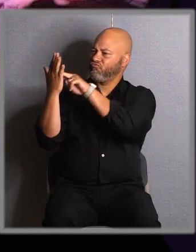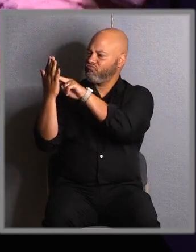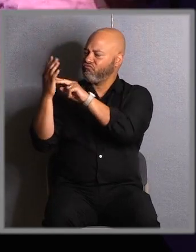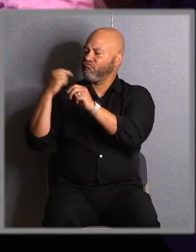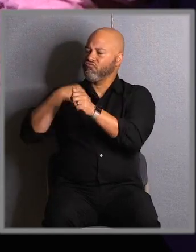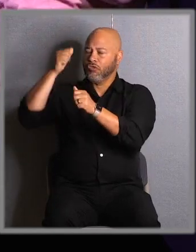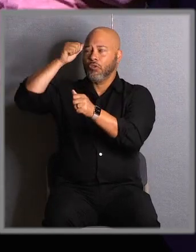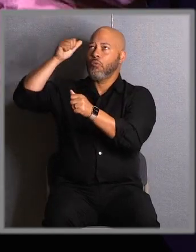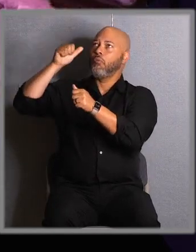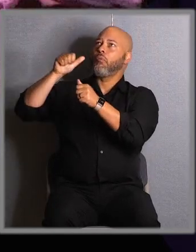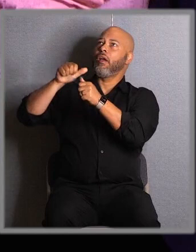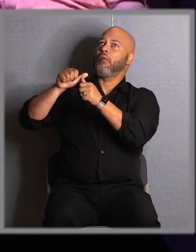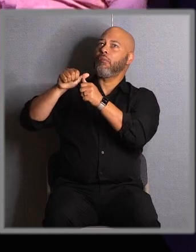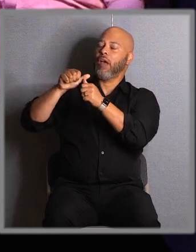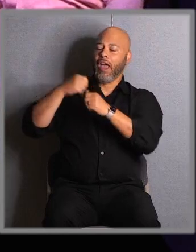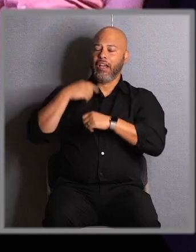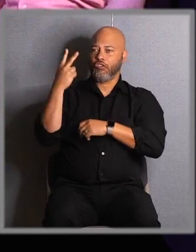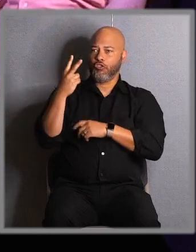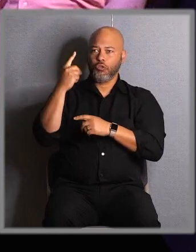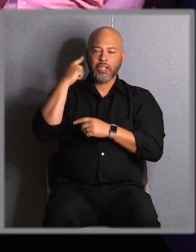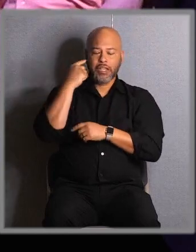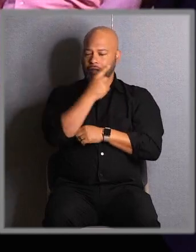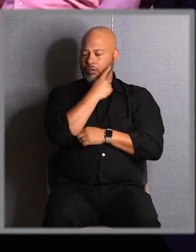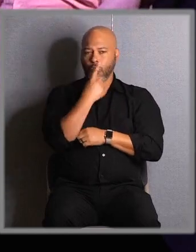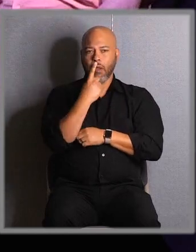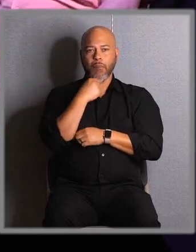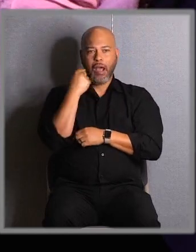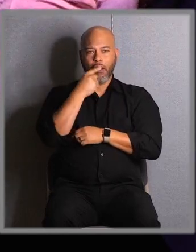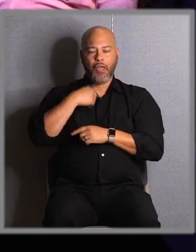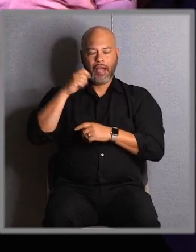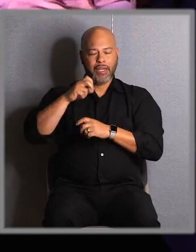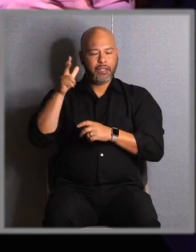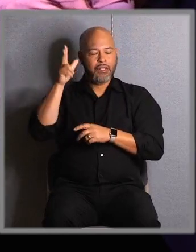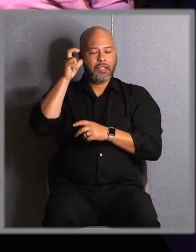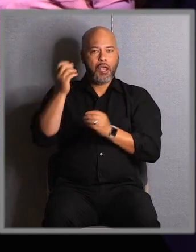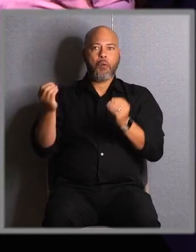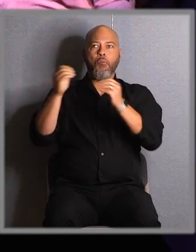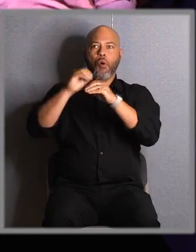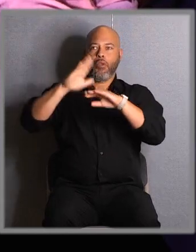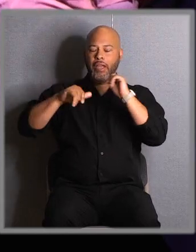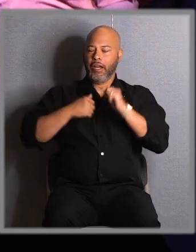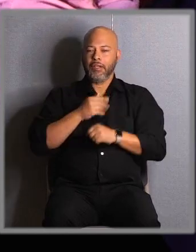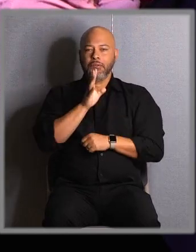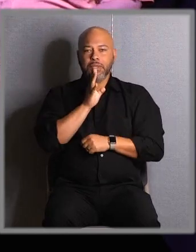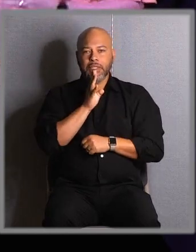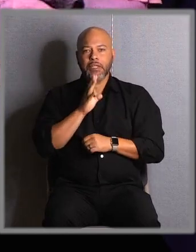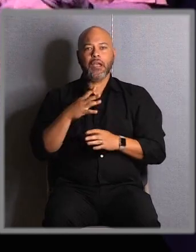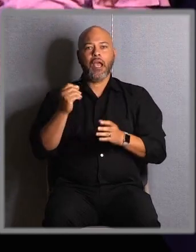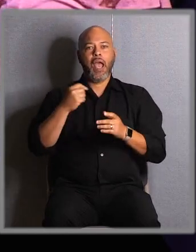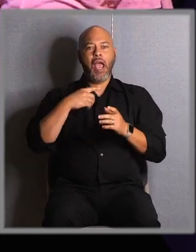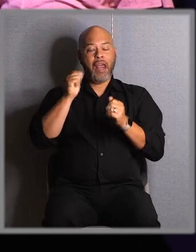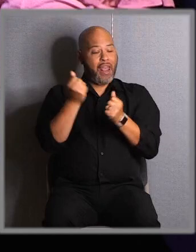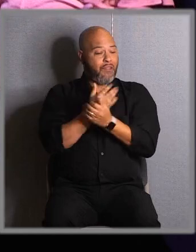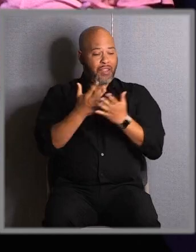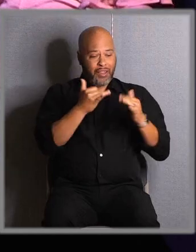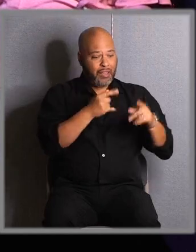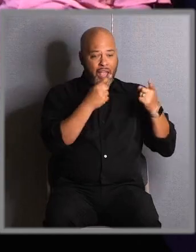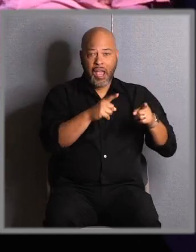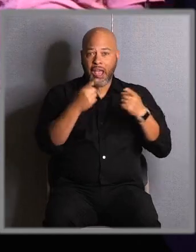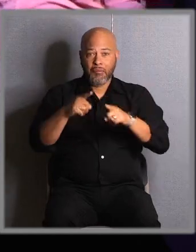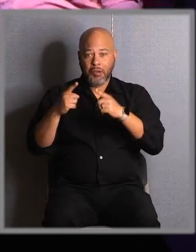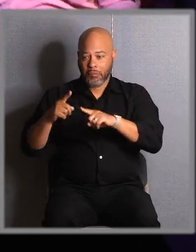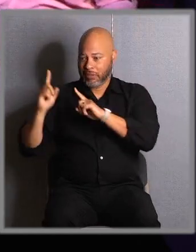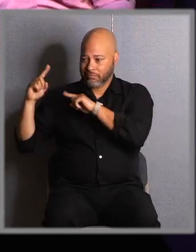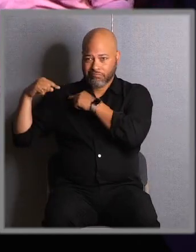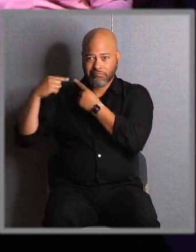that I have two ears, one mouth. I need to listen more than I talk. And in the wake of all that's been happening lately